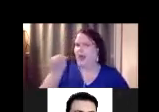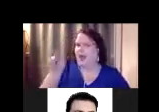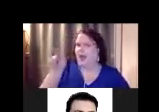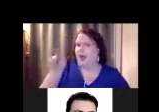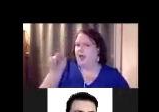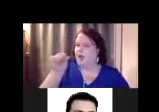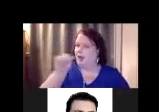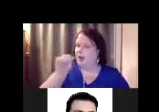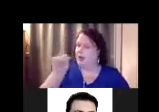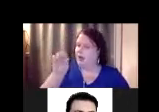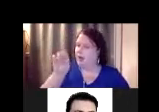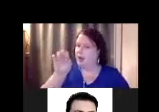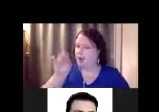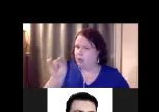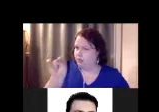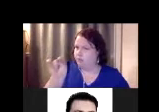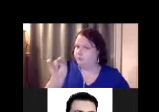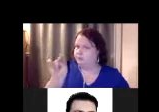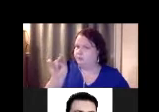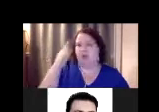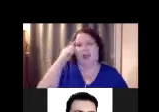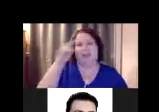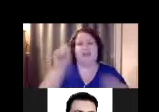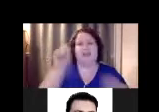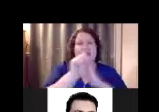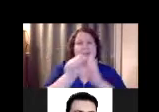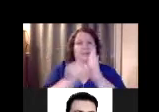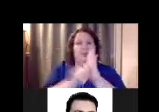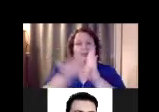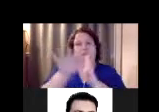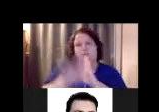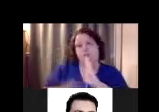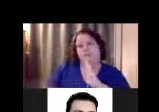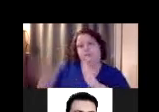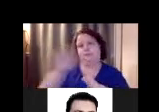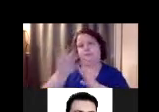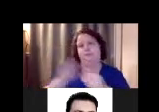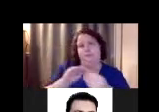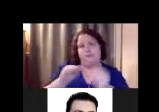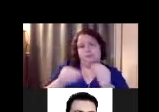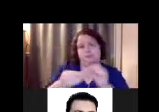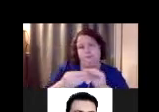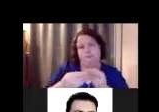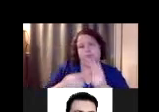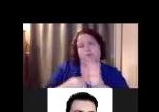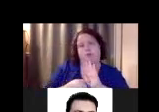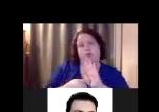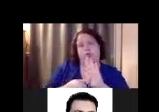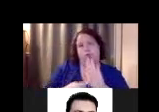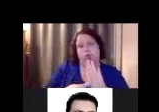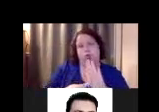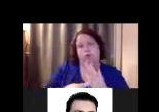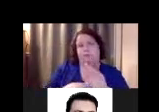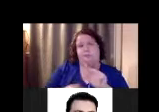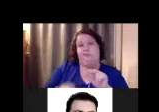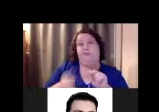the statewide numbers reflect that increase in